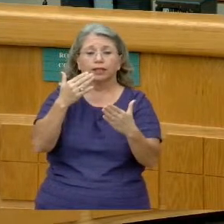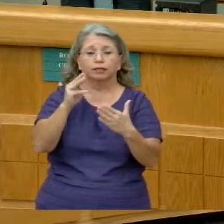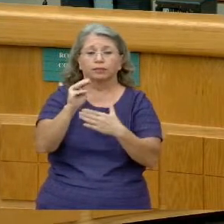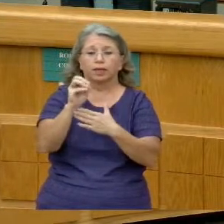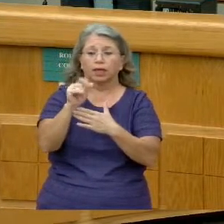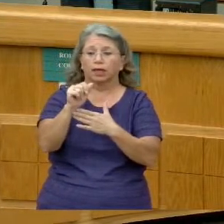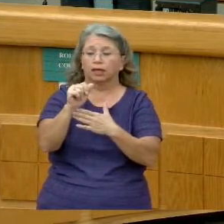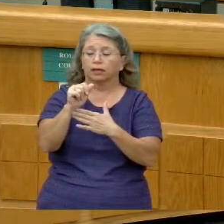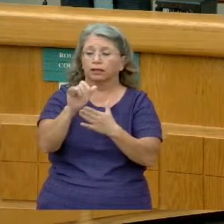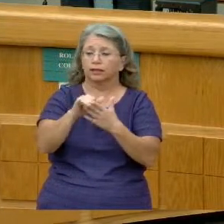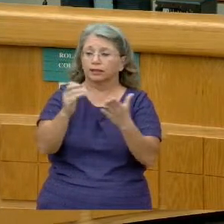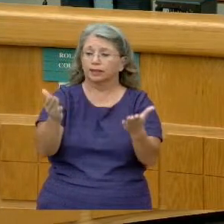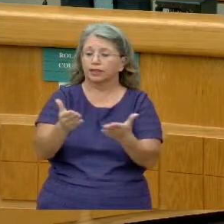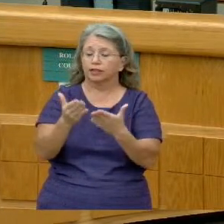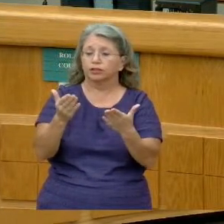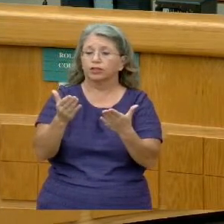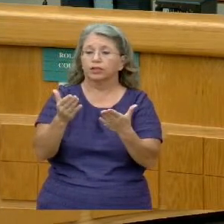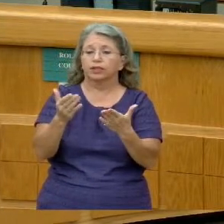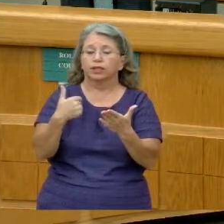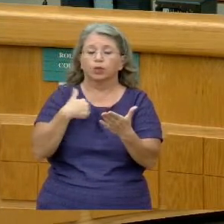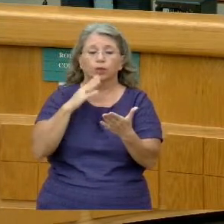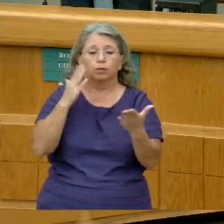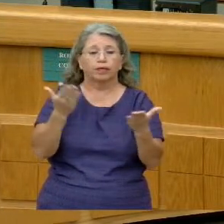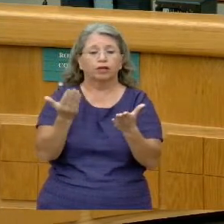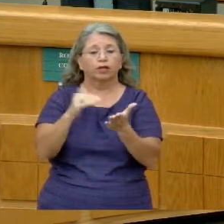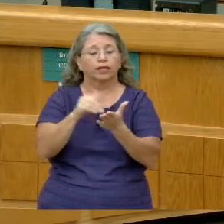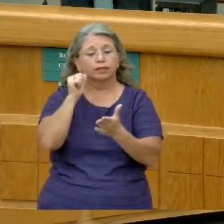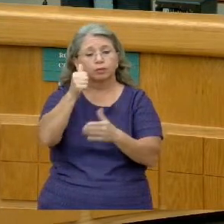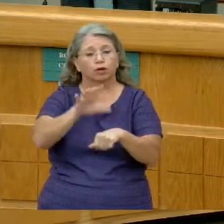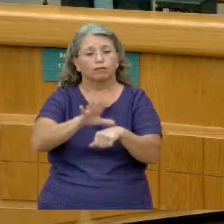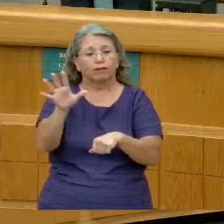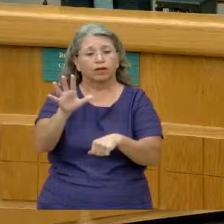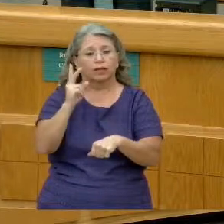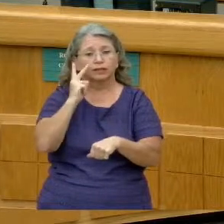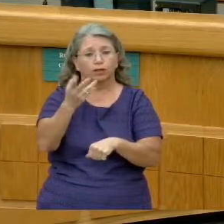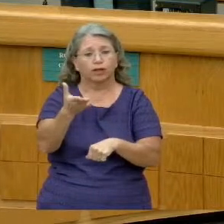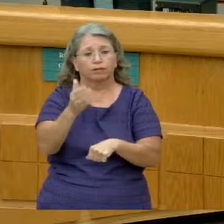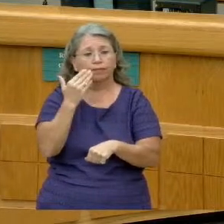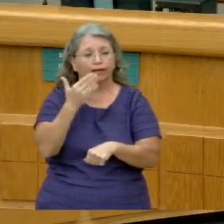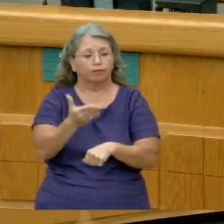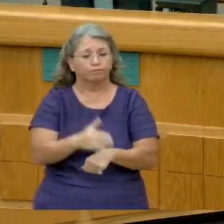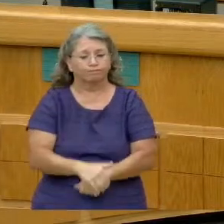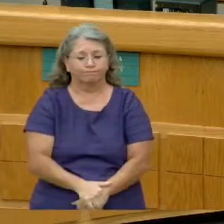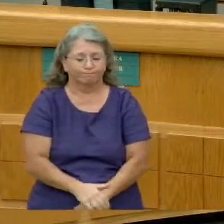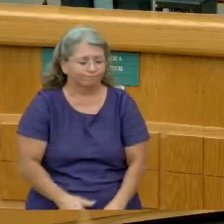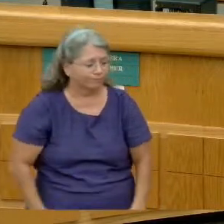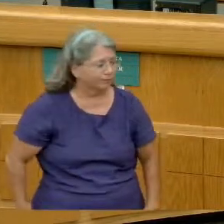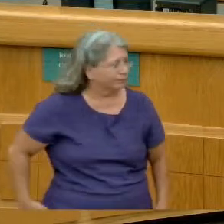that's covering our press briefing today. We'll be back tomorrow at 5 o'clock. We'll see you all later. Thank you.